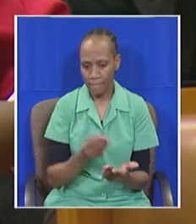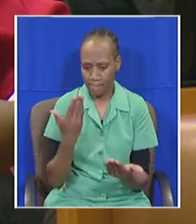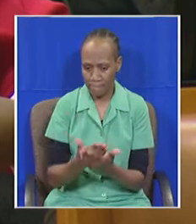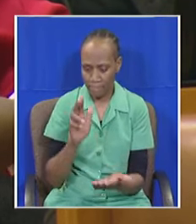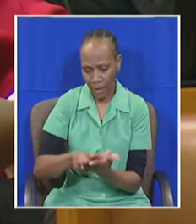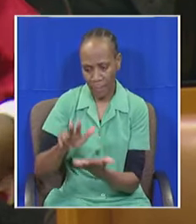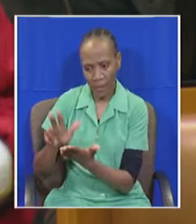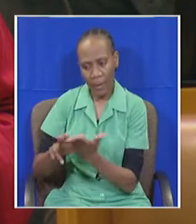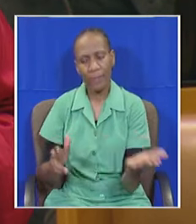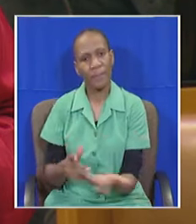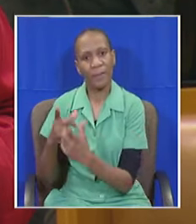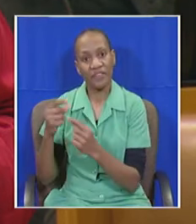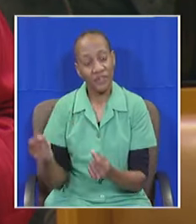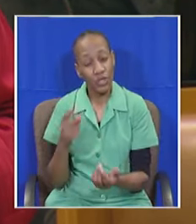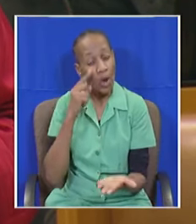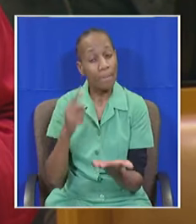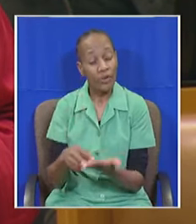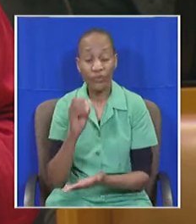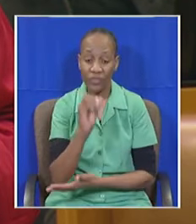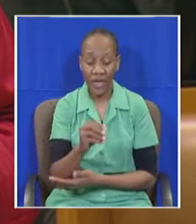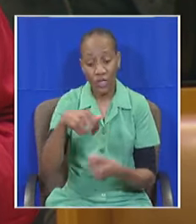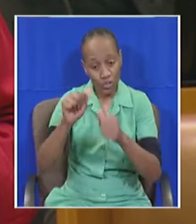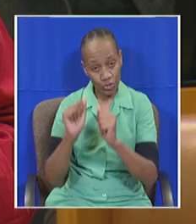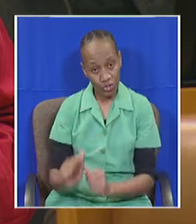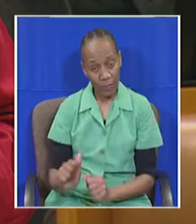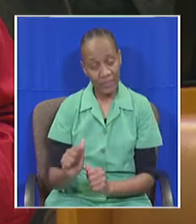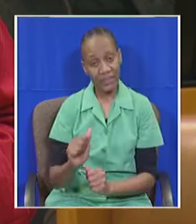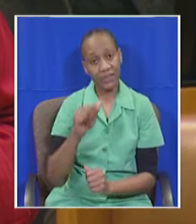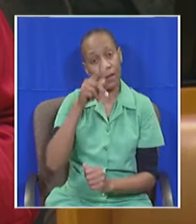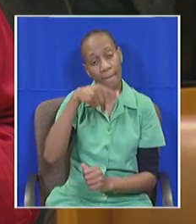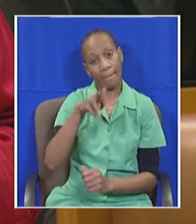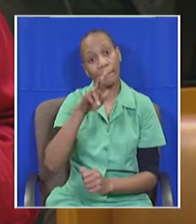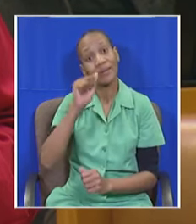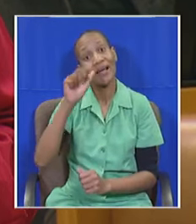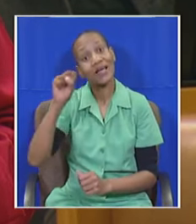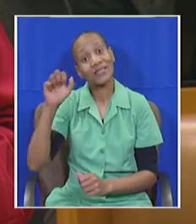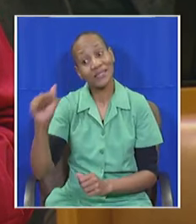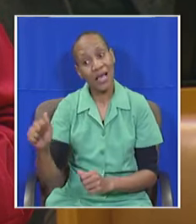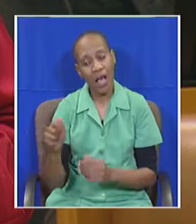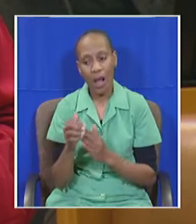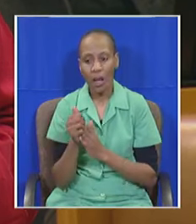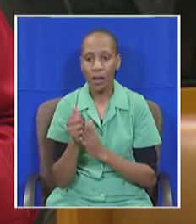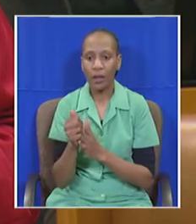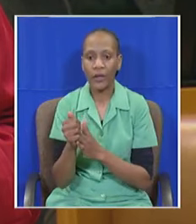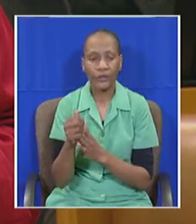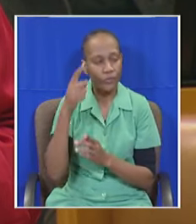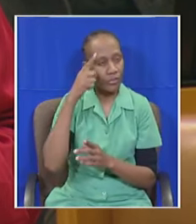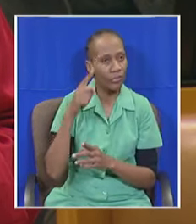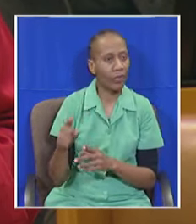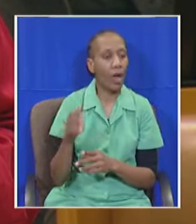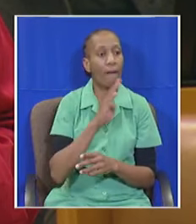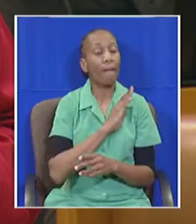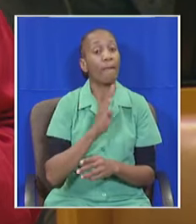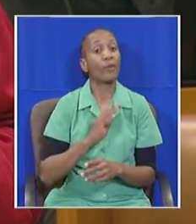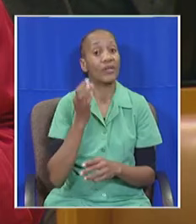and proof that the chairperson of PRASA then, Mr. Buthelezi, deliberately misled the board about his knowledge